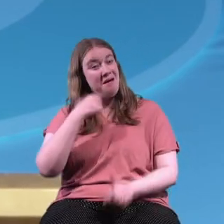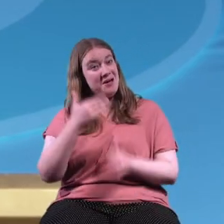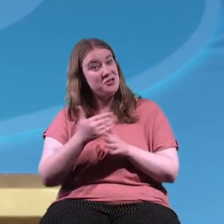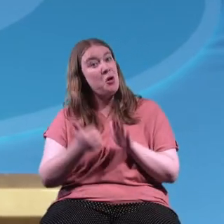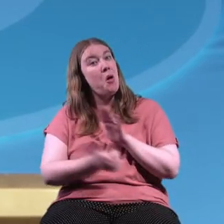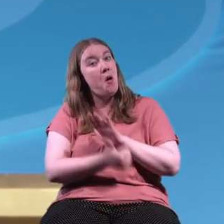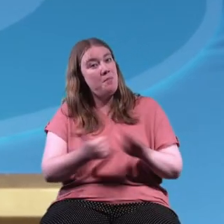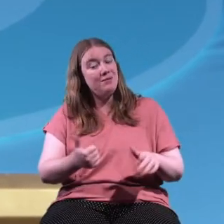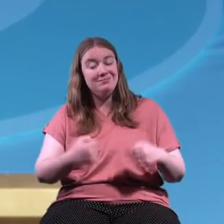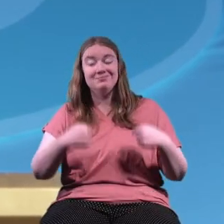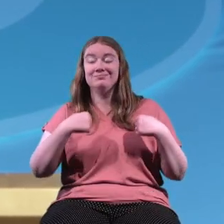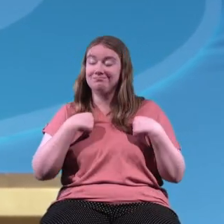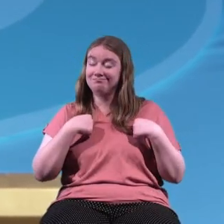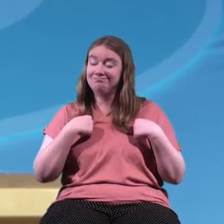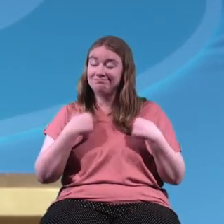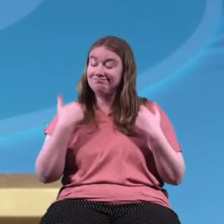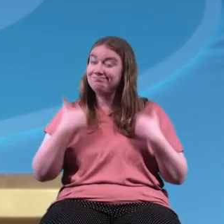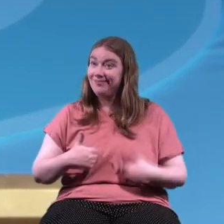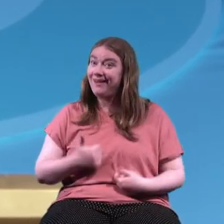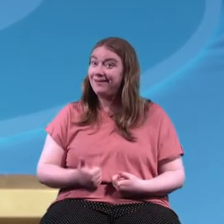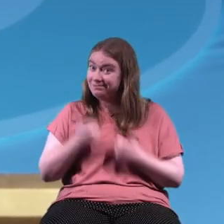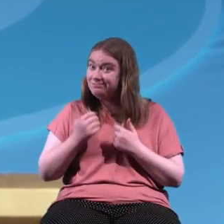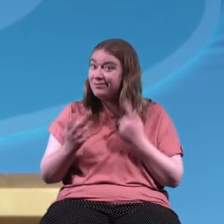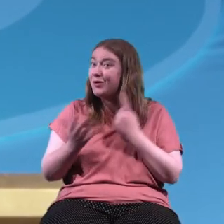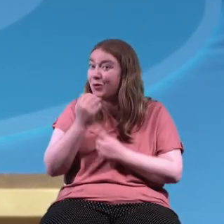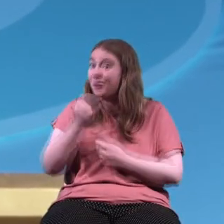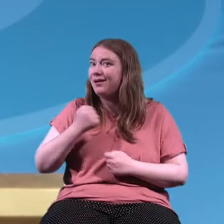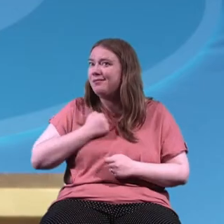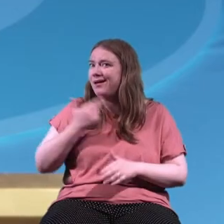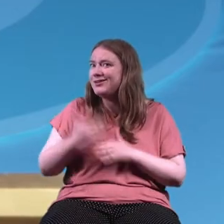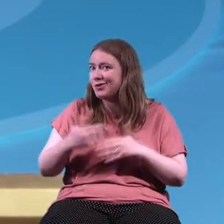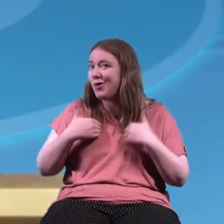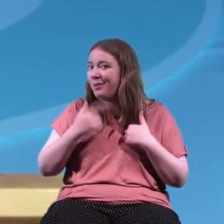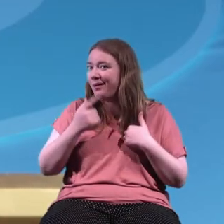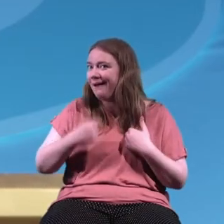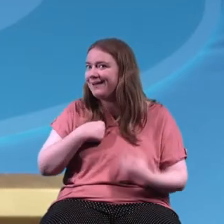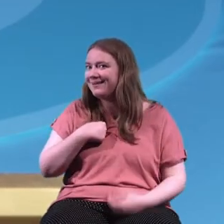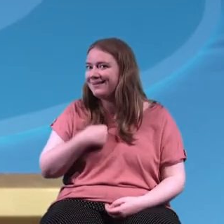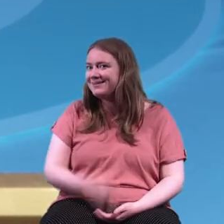what? I am good at my job.